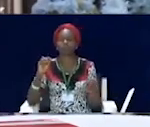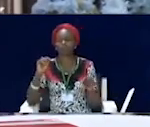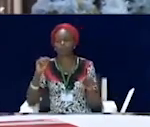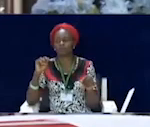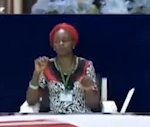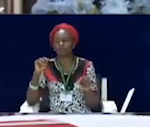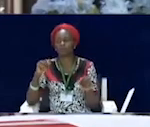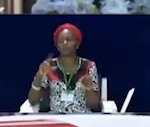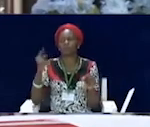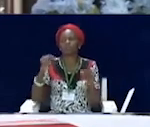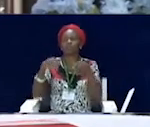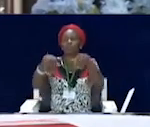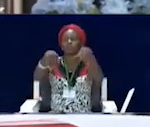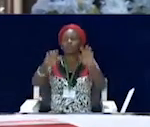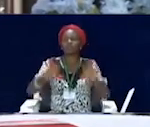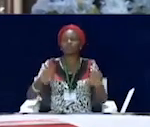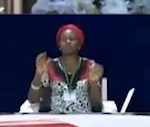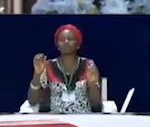the coffin.